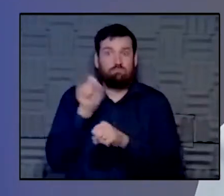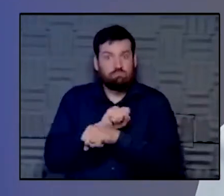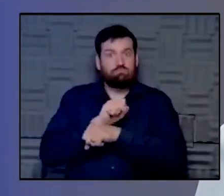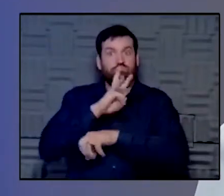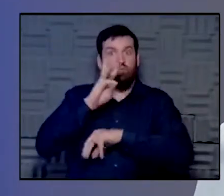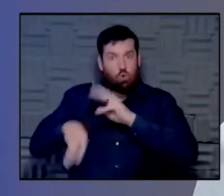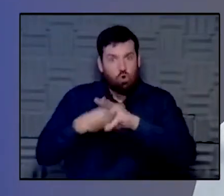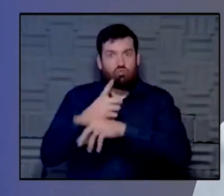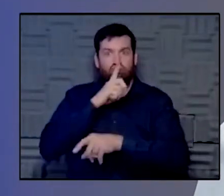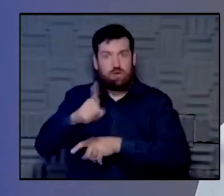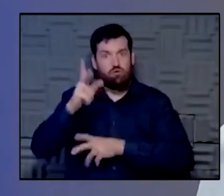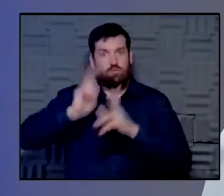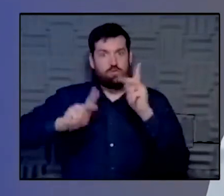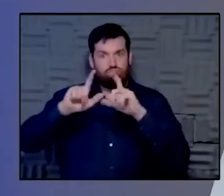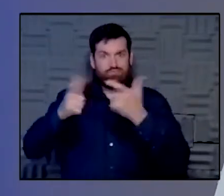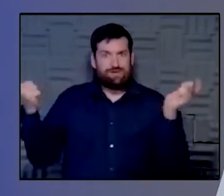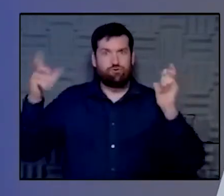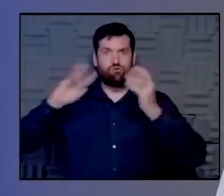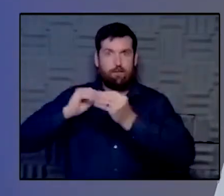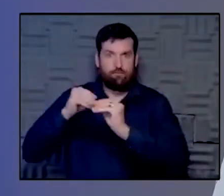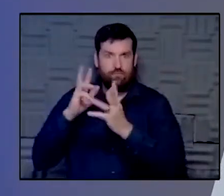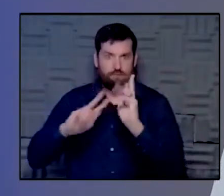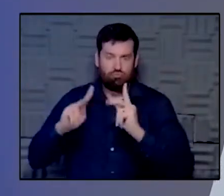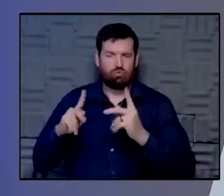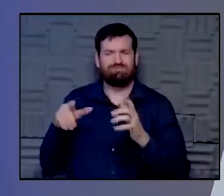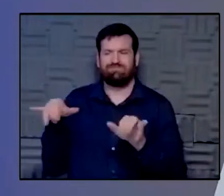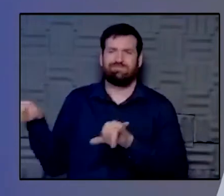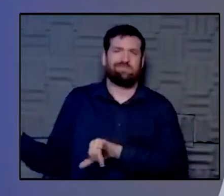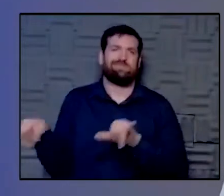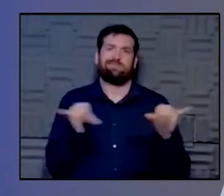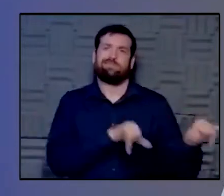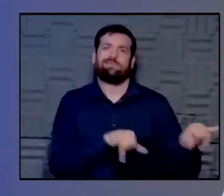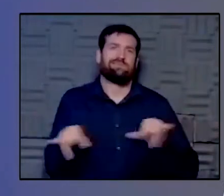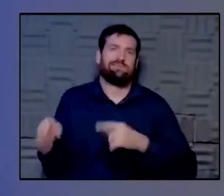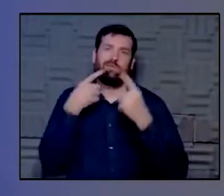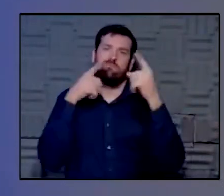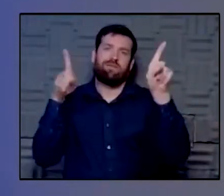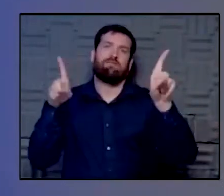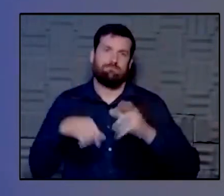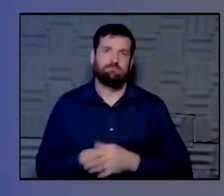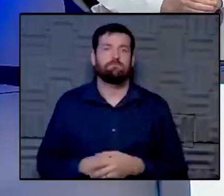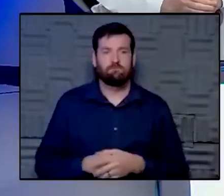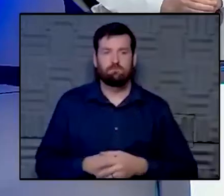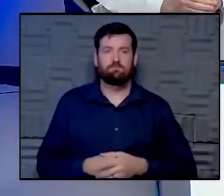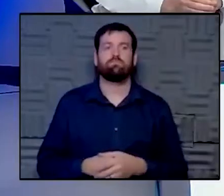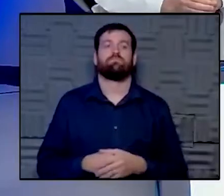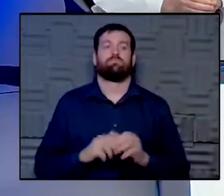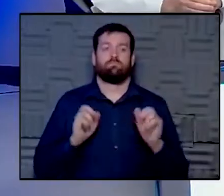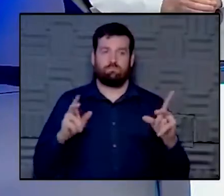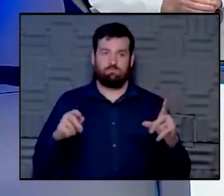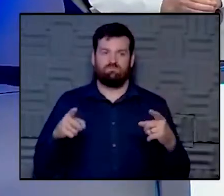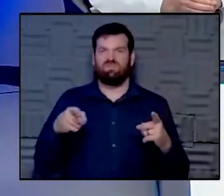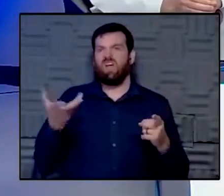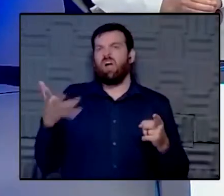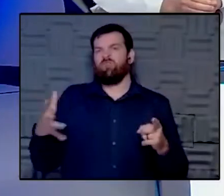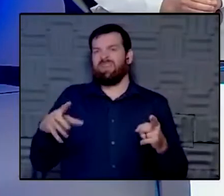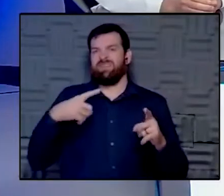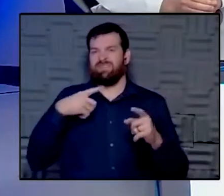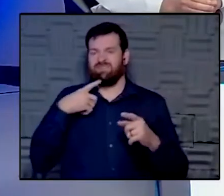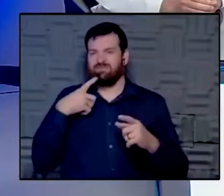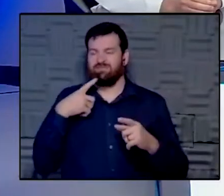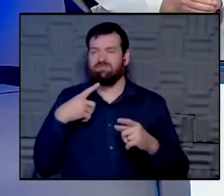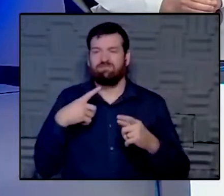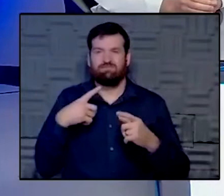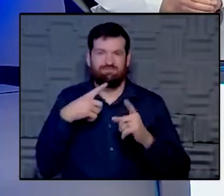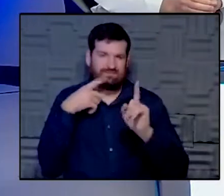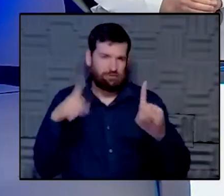real-world data with larger numbers even showing the efficacy of these vaccines. Okay, so question 8 we already answered. So I'm going to insert